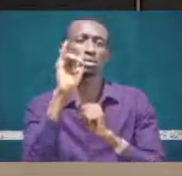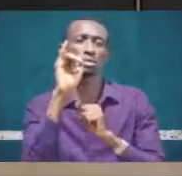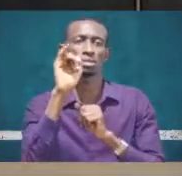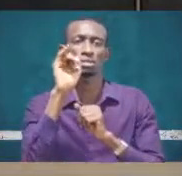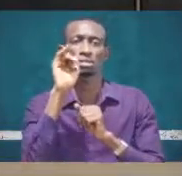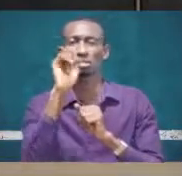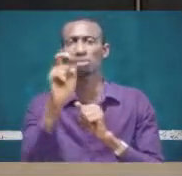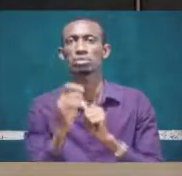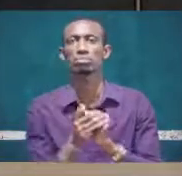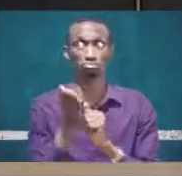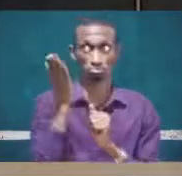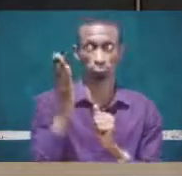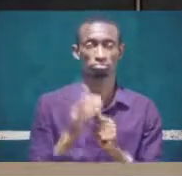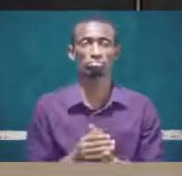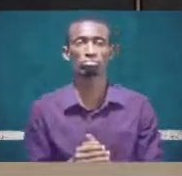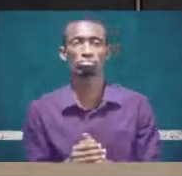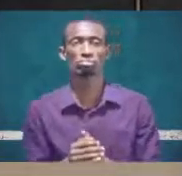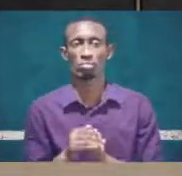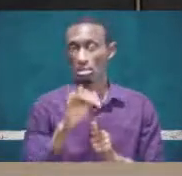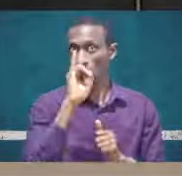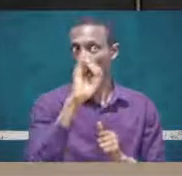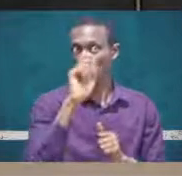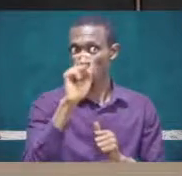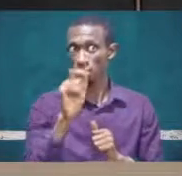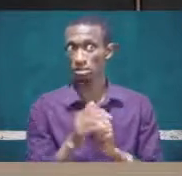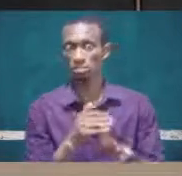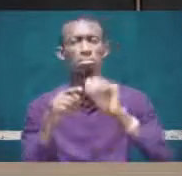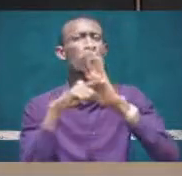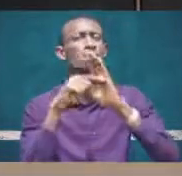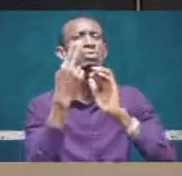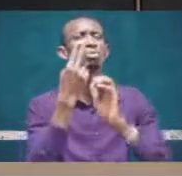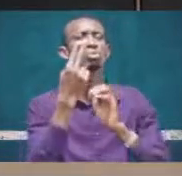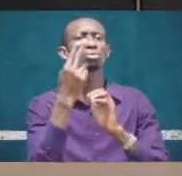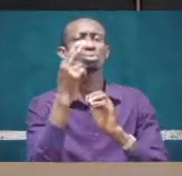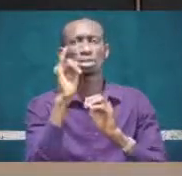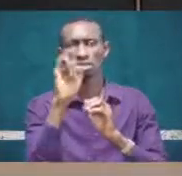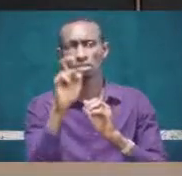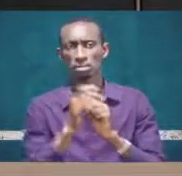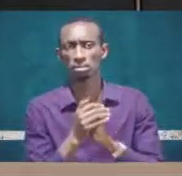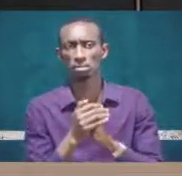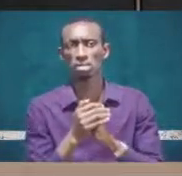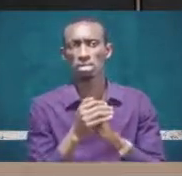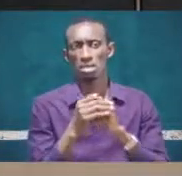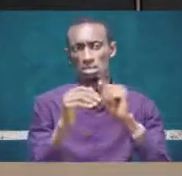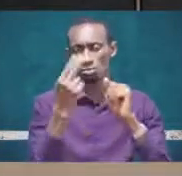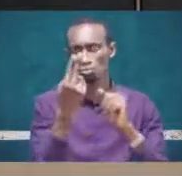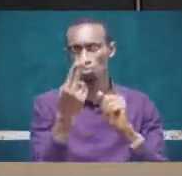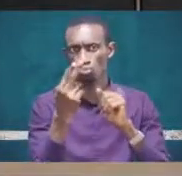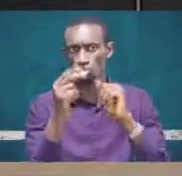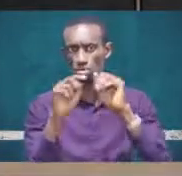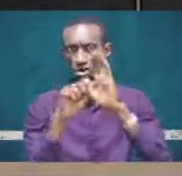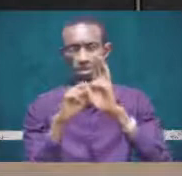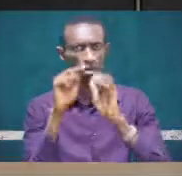that. Is ix minus 2ix is minus ix, and 2ix minus ix is